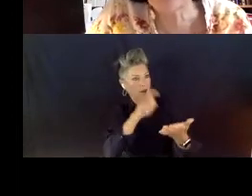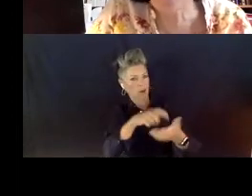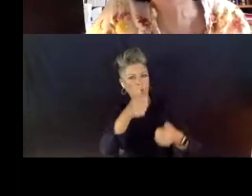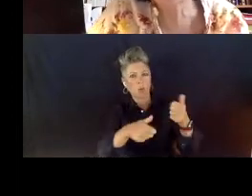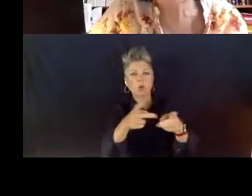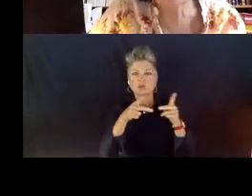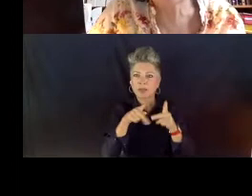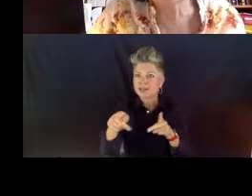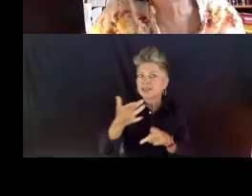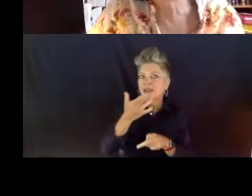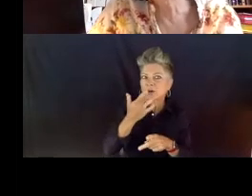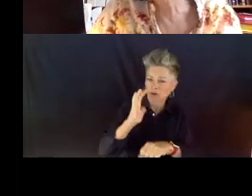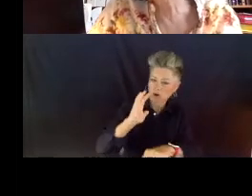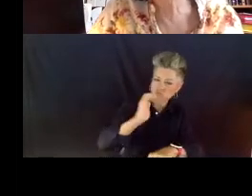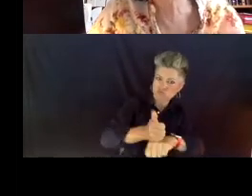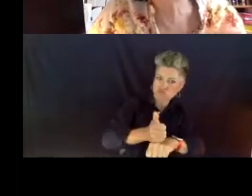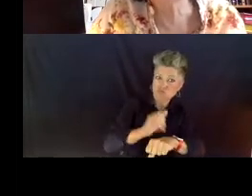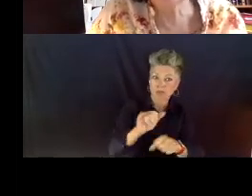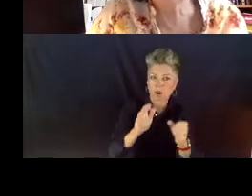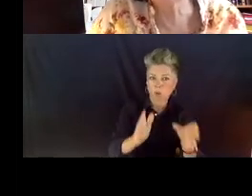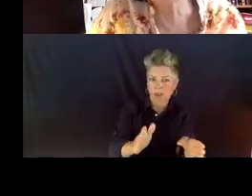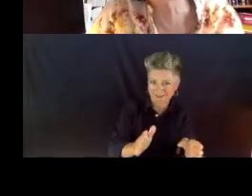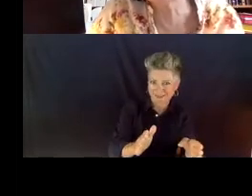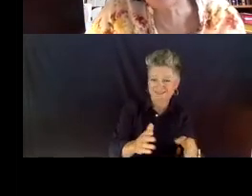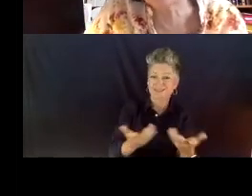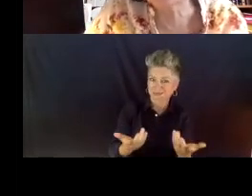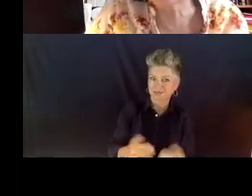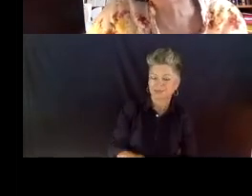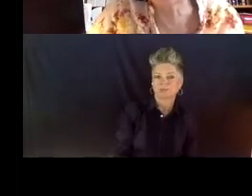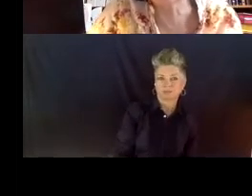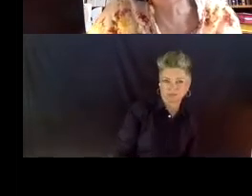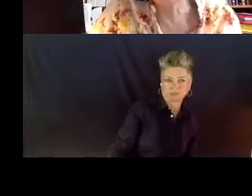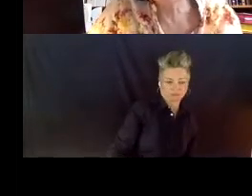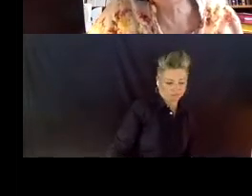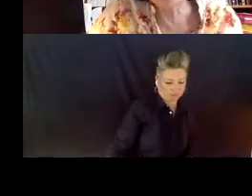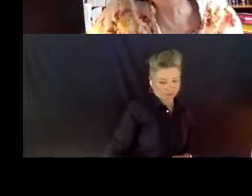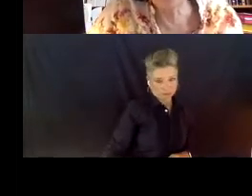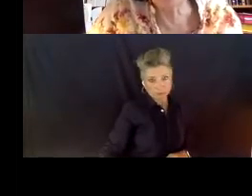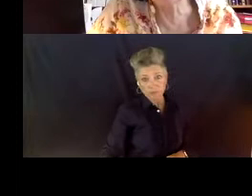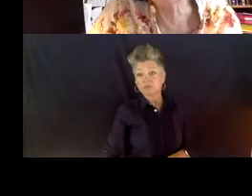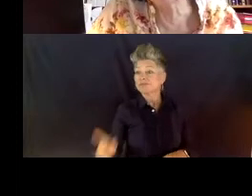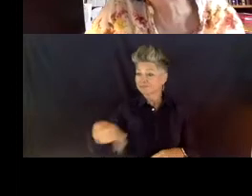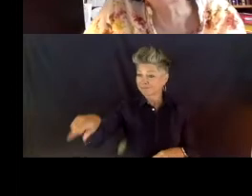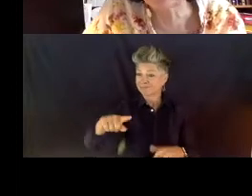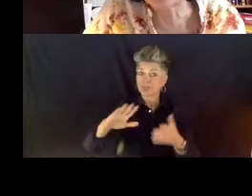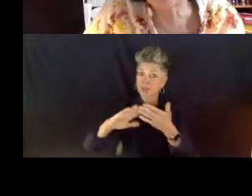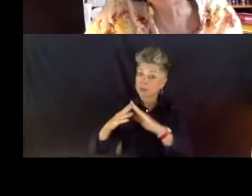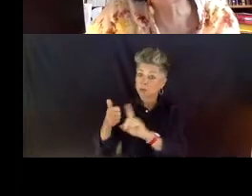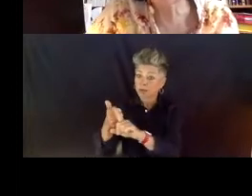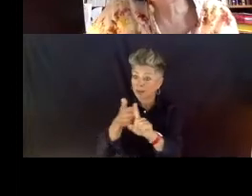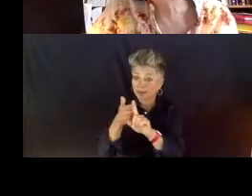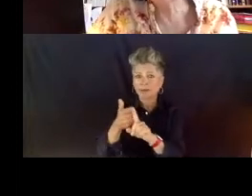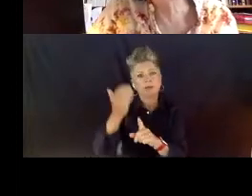really want in their neighborhood to be converted into this pavement to plaza. They are the ones that have the local